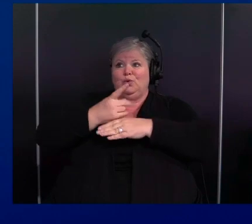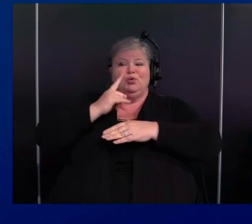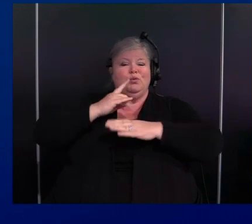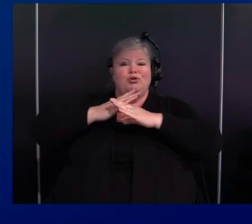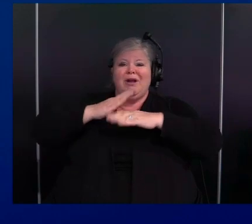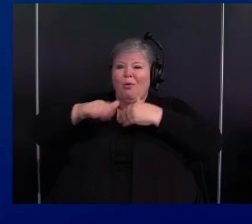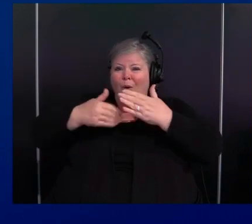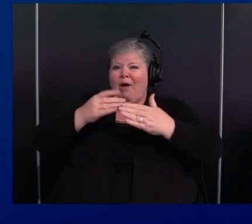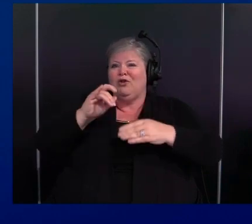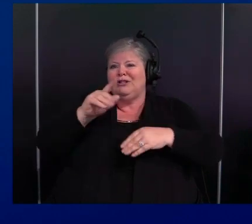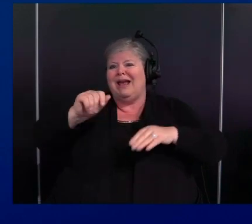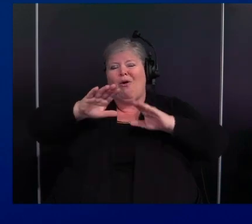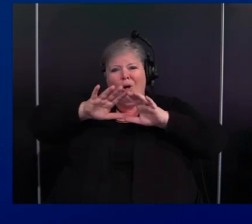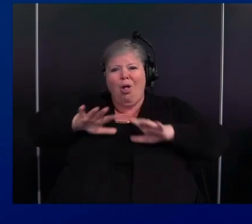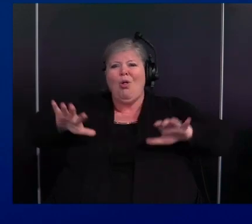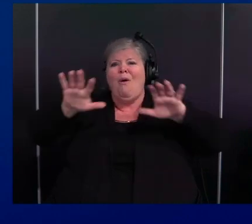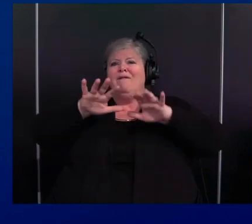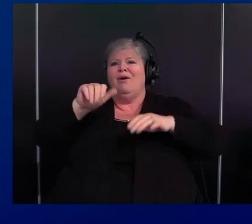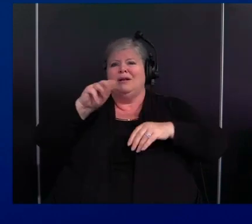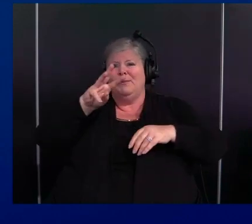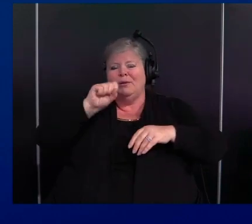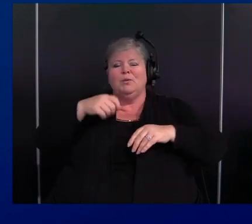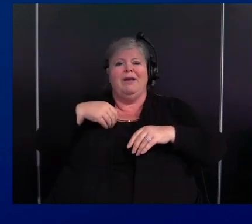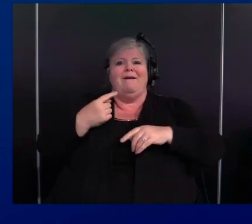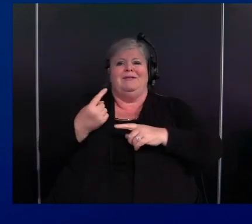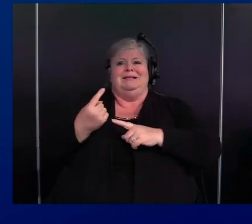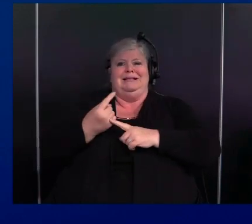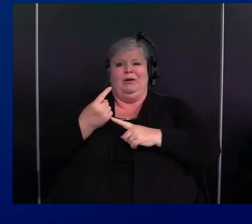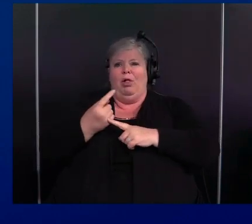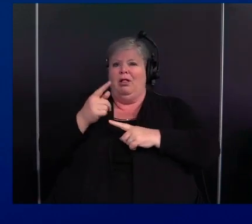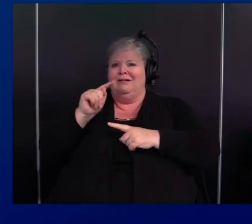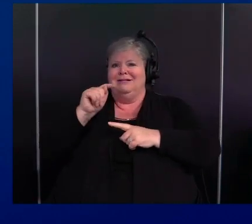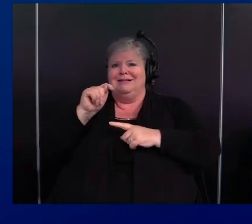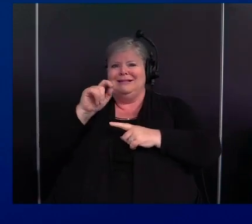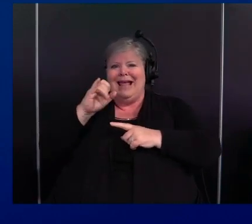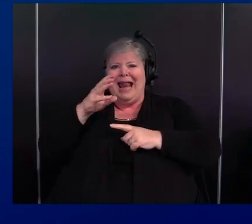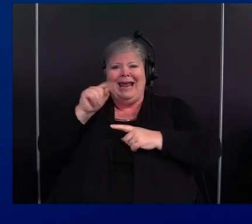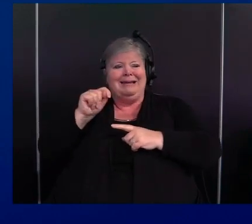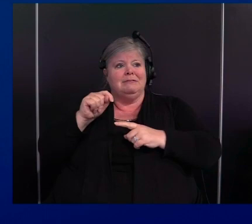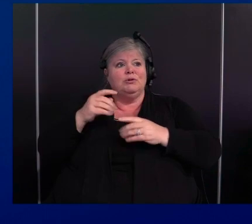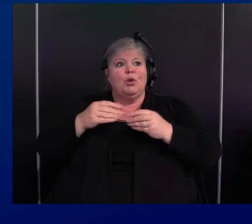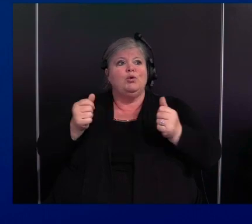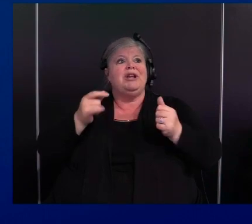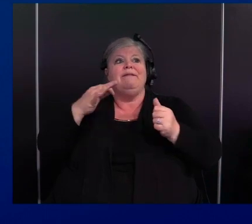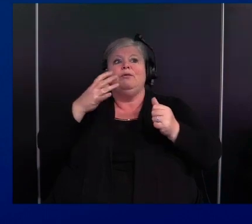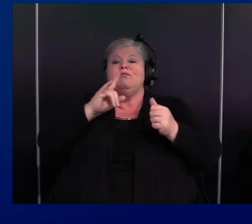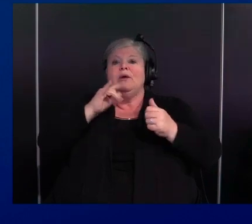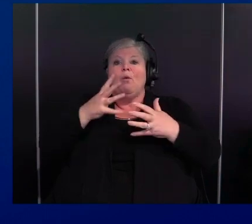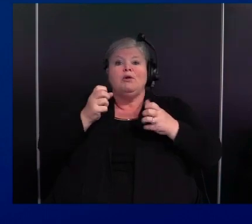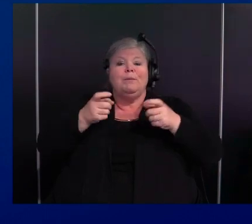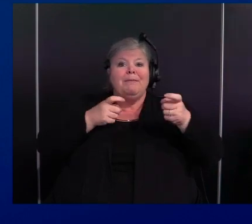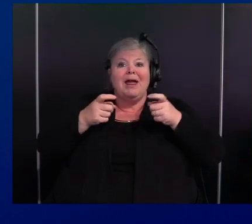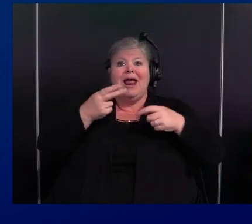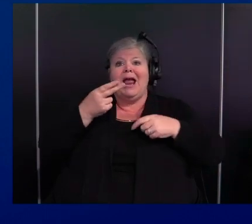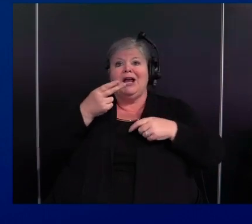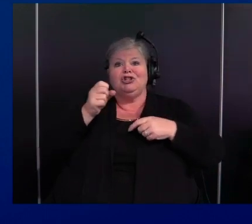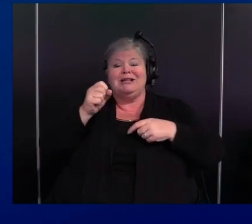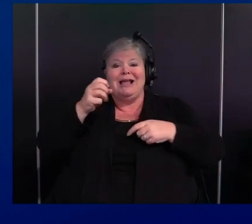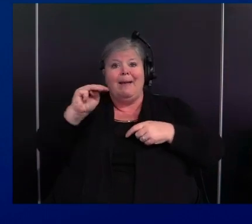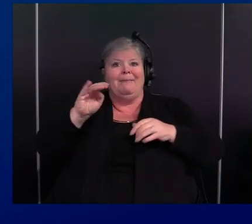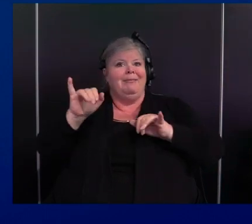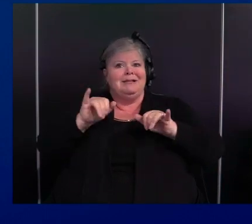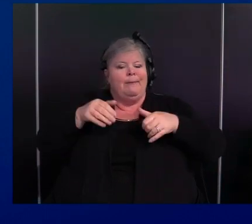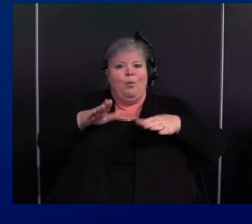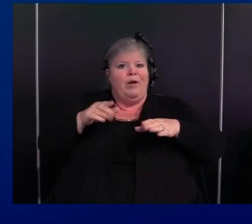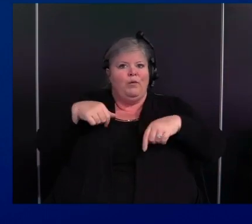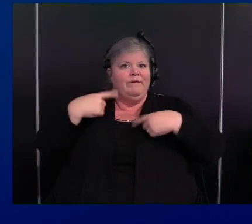AWS. We have single-tenant solutions, so cloud HSM. Like if you really want to manage the HSM the same way that you have been managing it